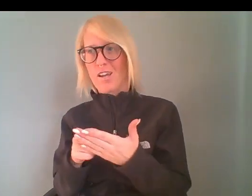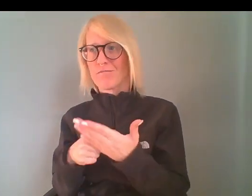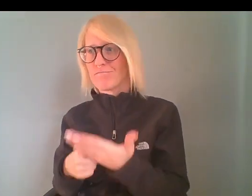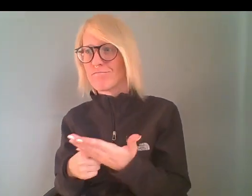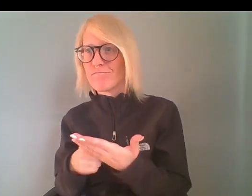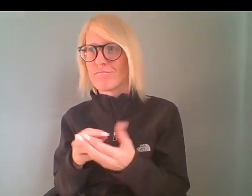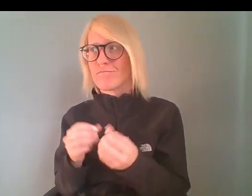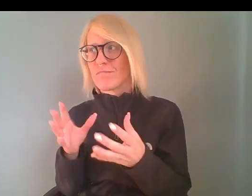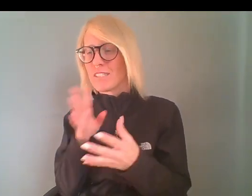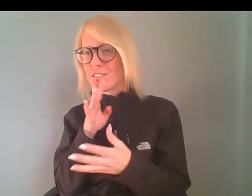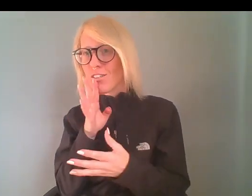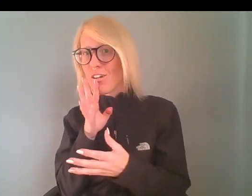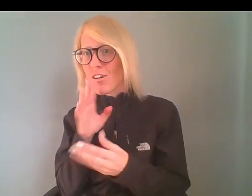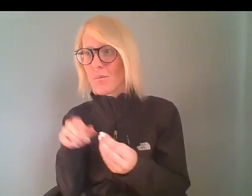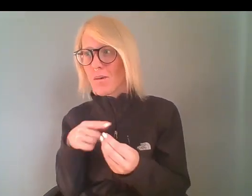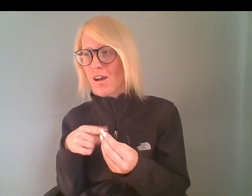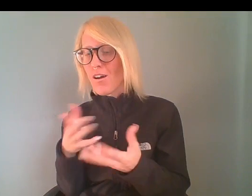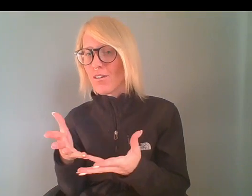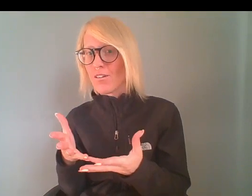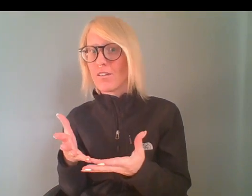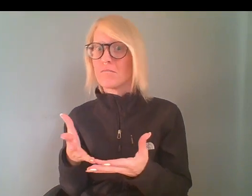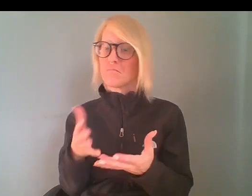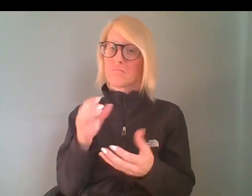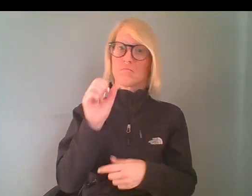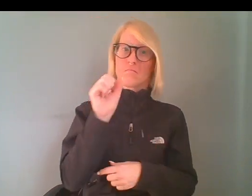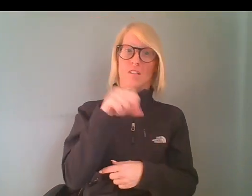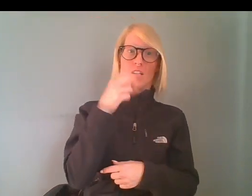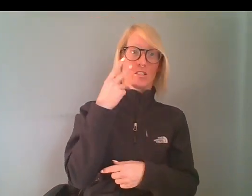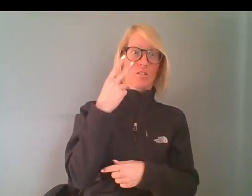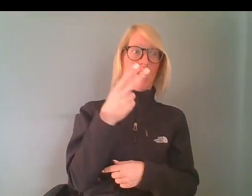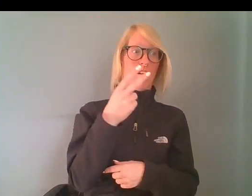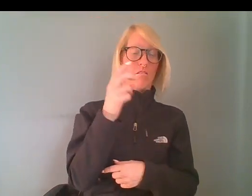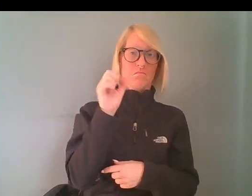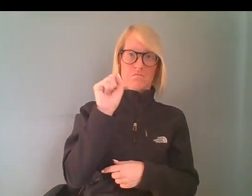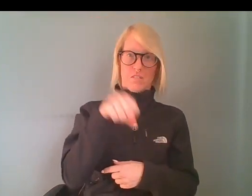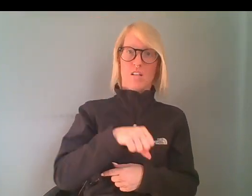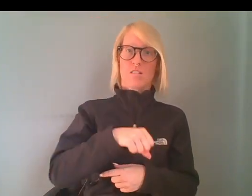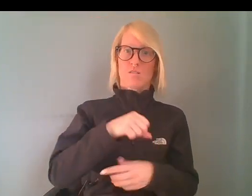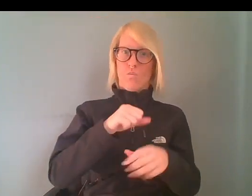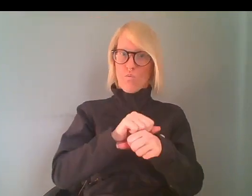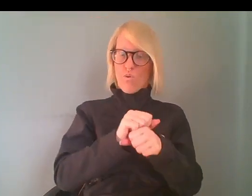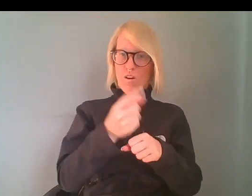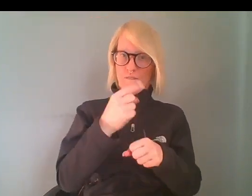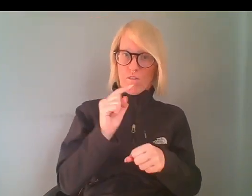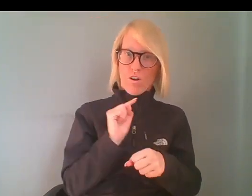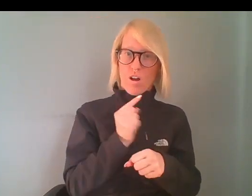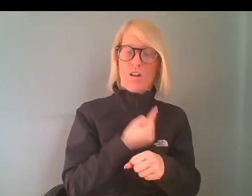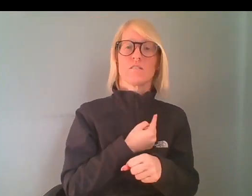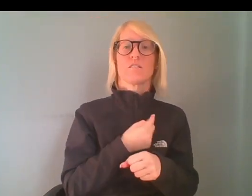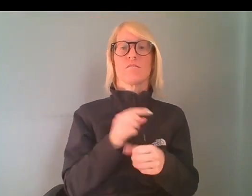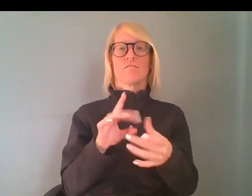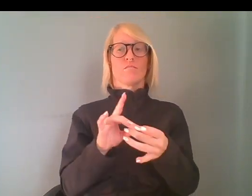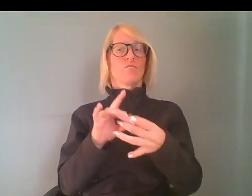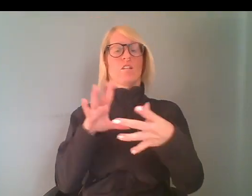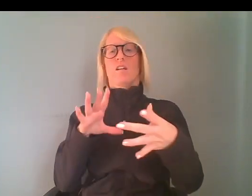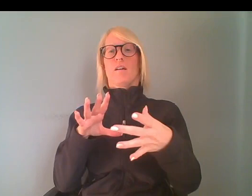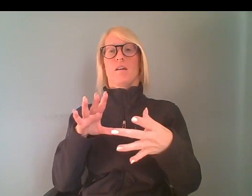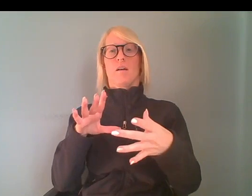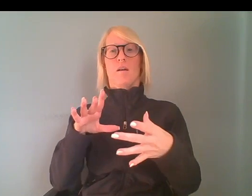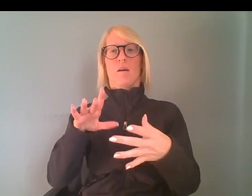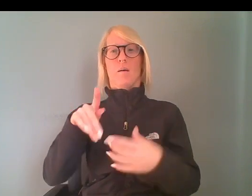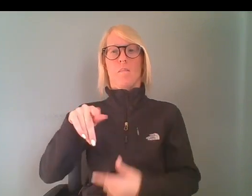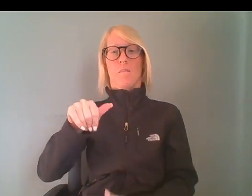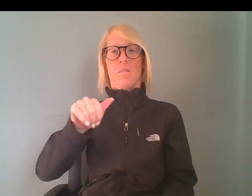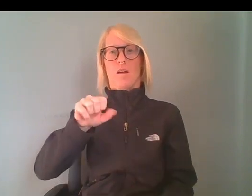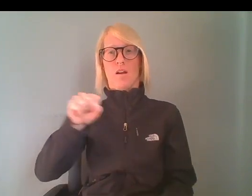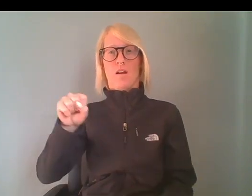about. And then once we saw, okay, yeah, I think this is going to work for us, then we took off the password so anyone could go to the website and find